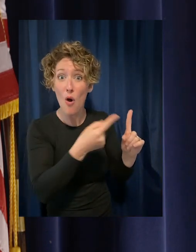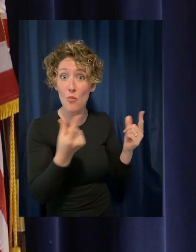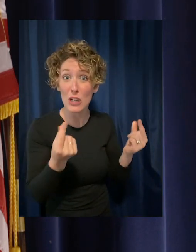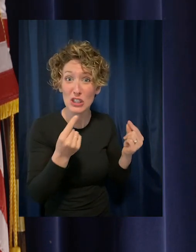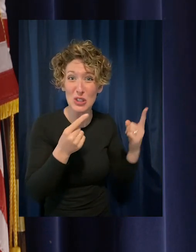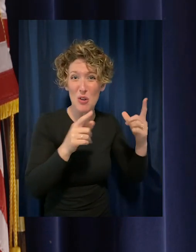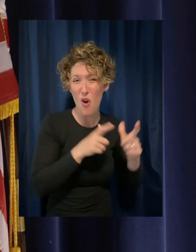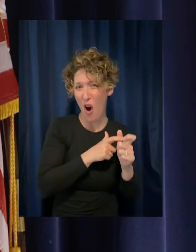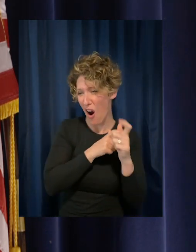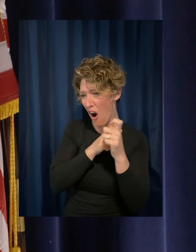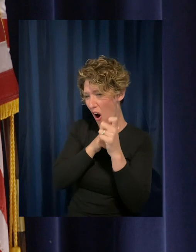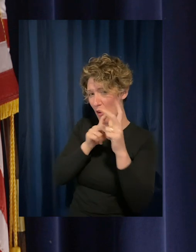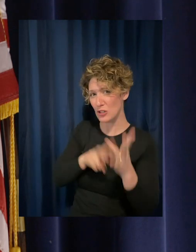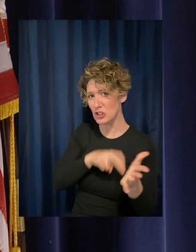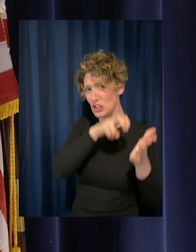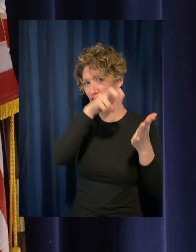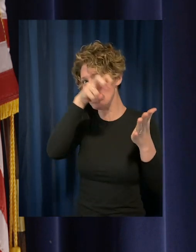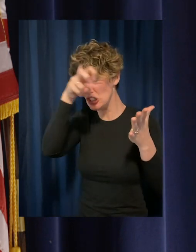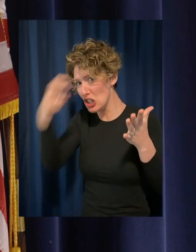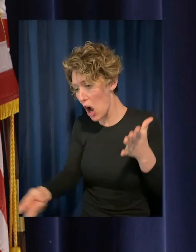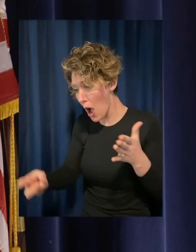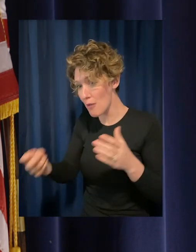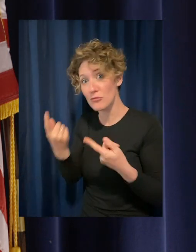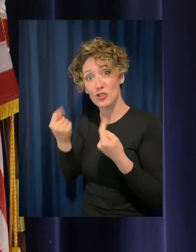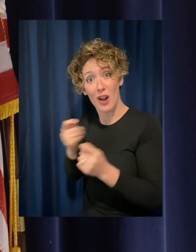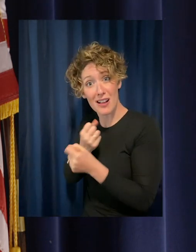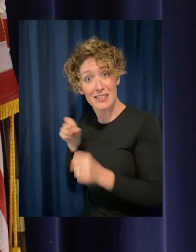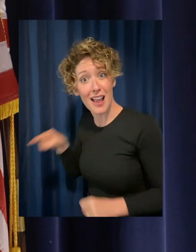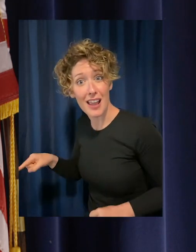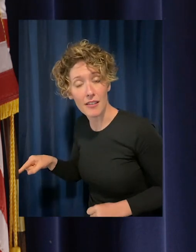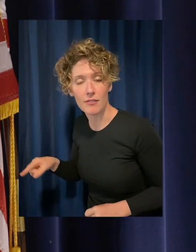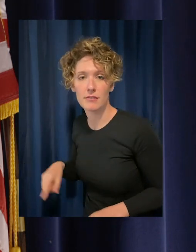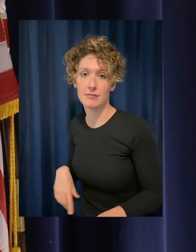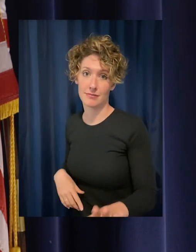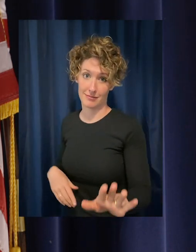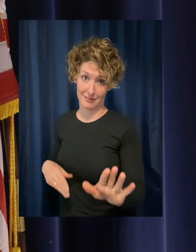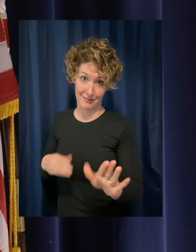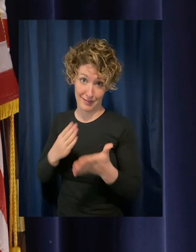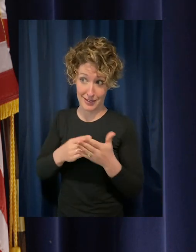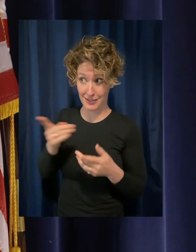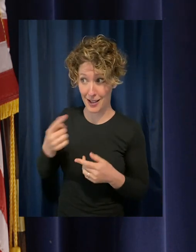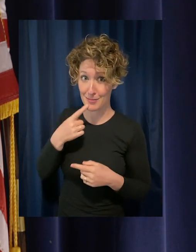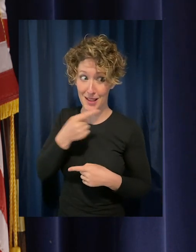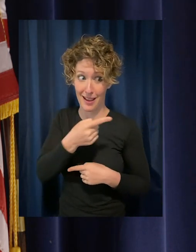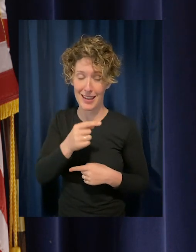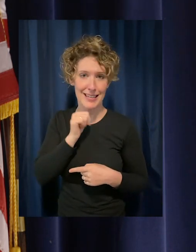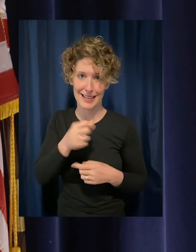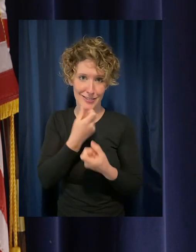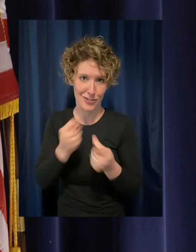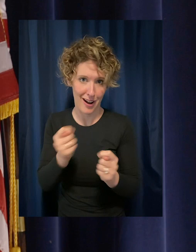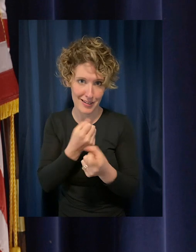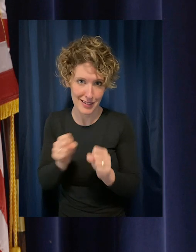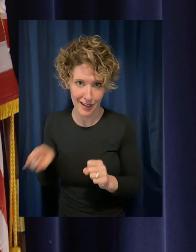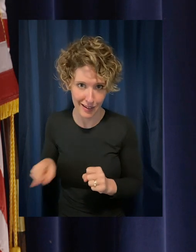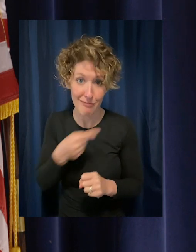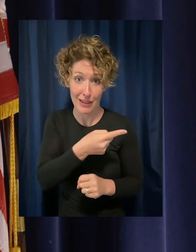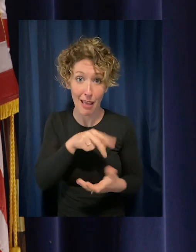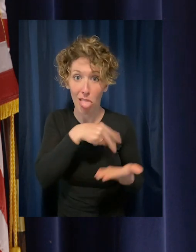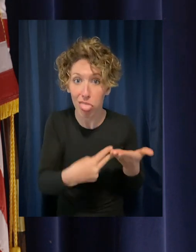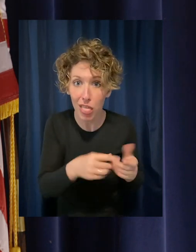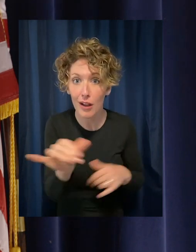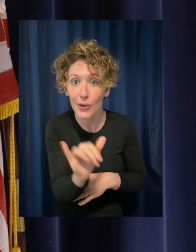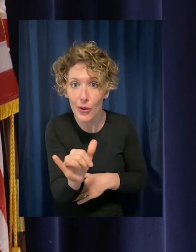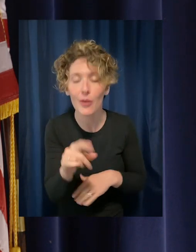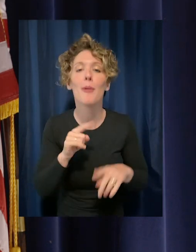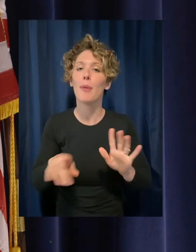him. Some say he placed his foot in the wrong place and also fell victim to the swamp that day. But I know